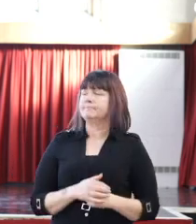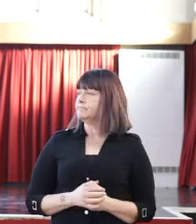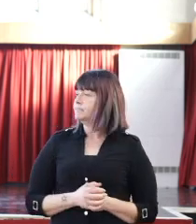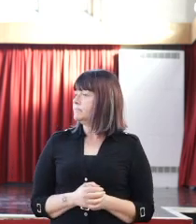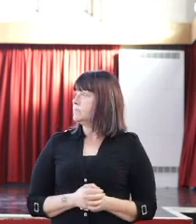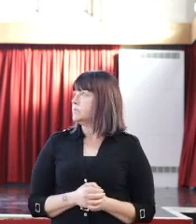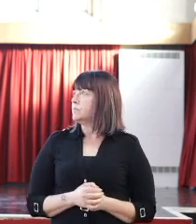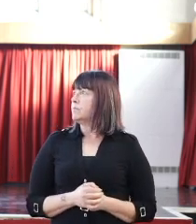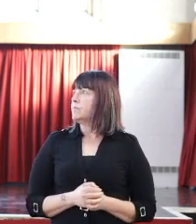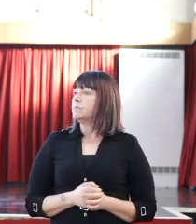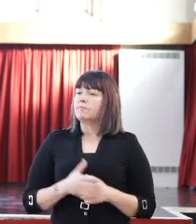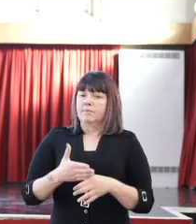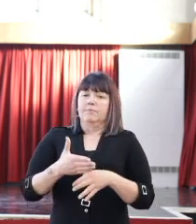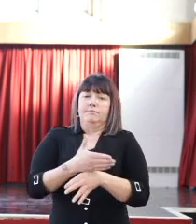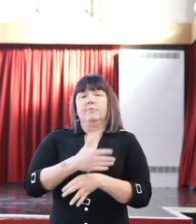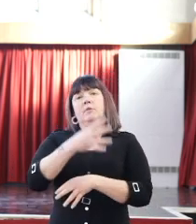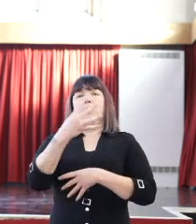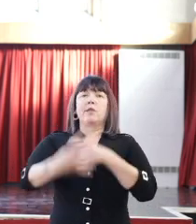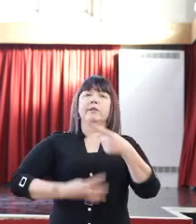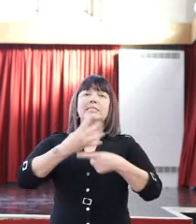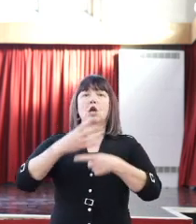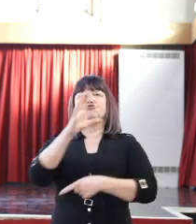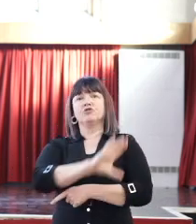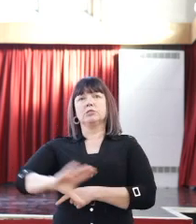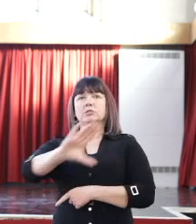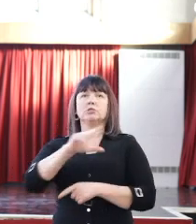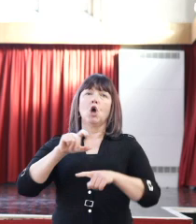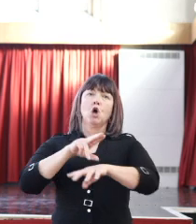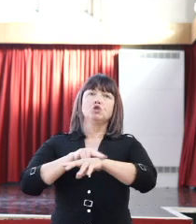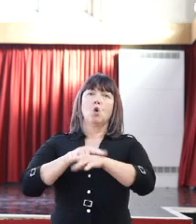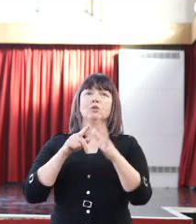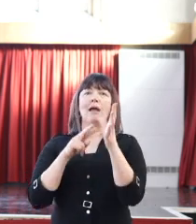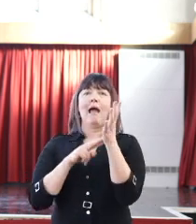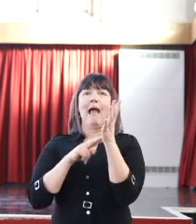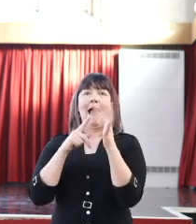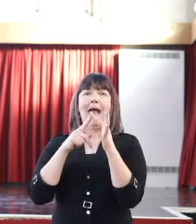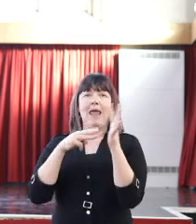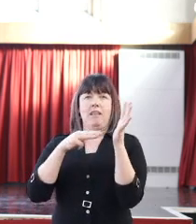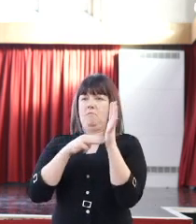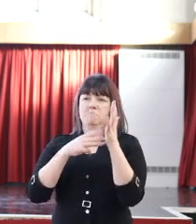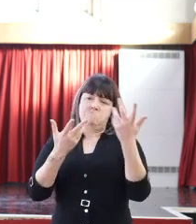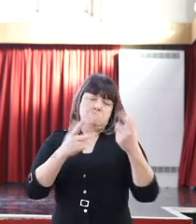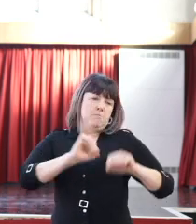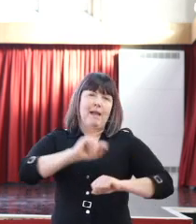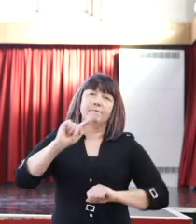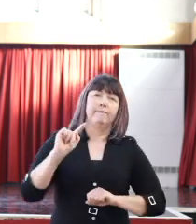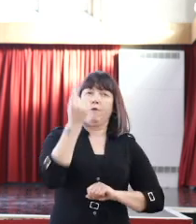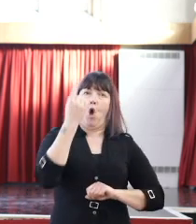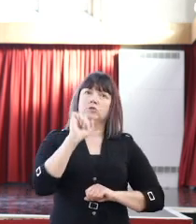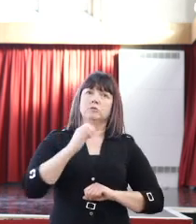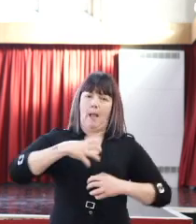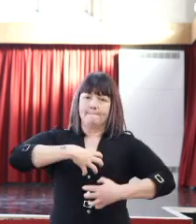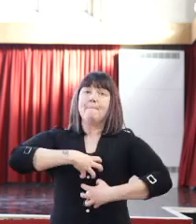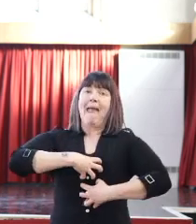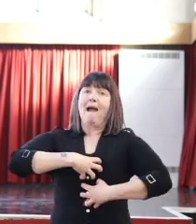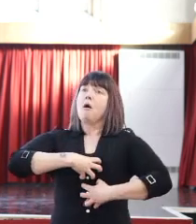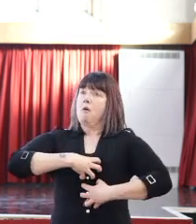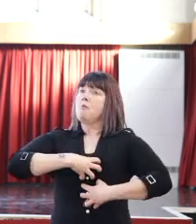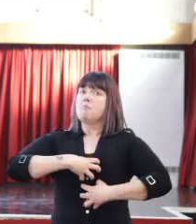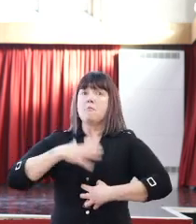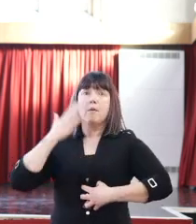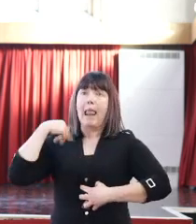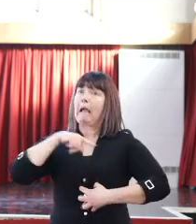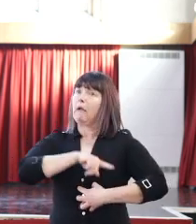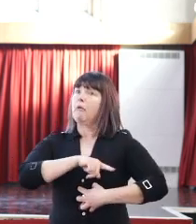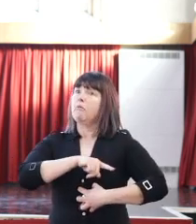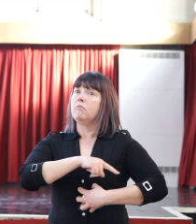In the early 1900s, Dr. Alan Minns became Thetford's and England's first ever black mayor. Migrants brought dances, food,